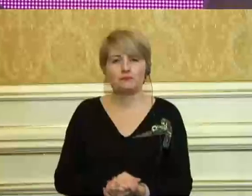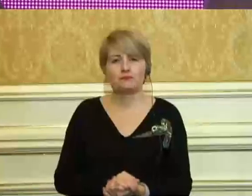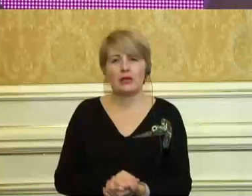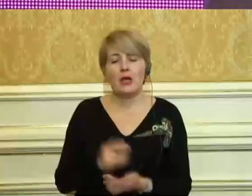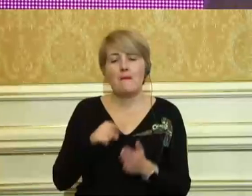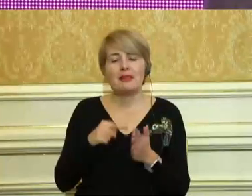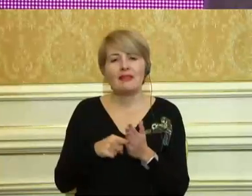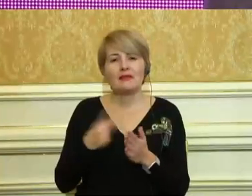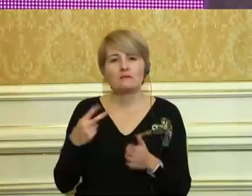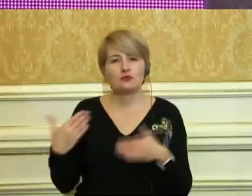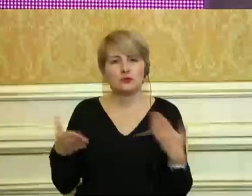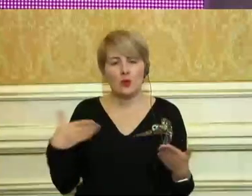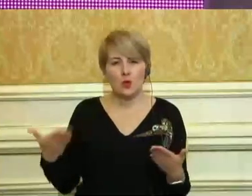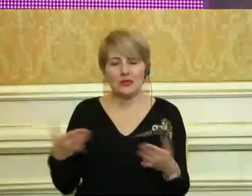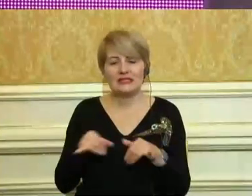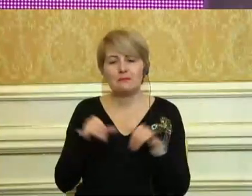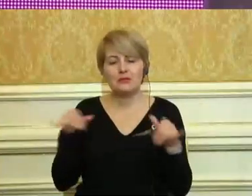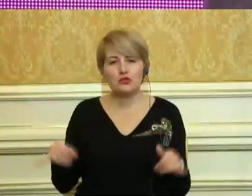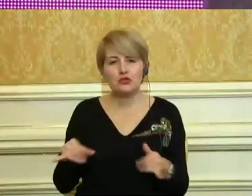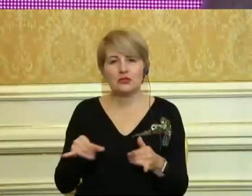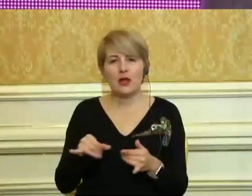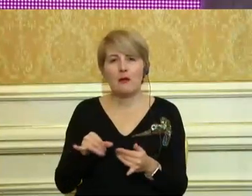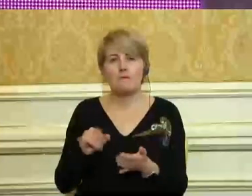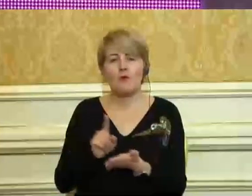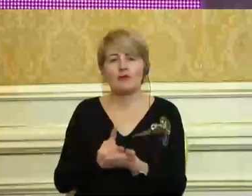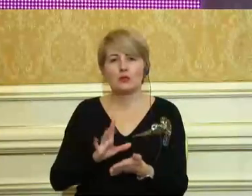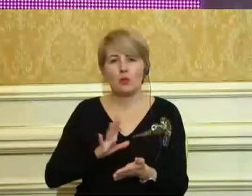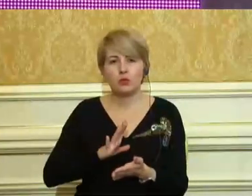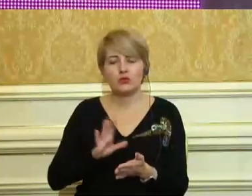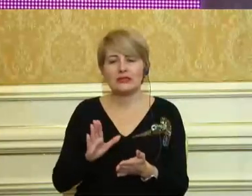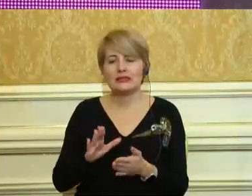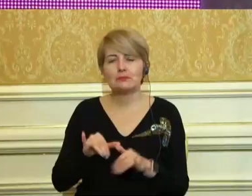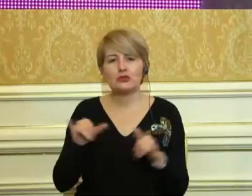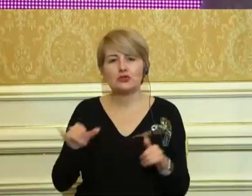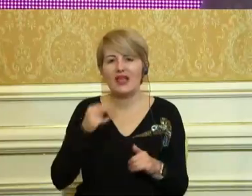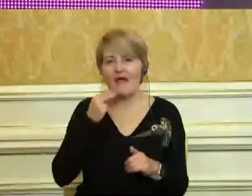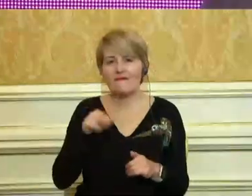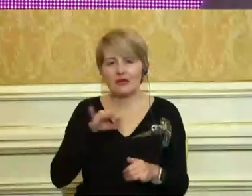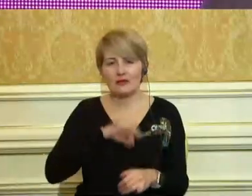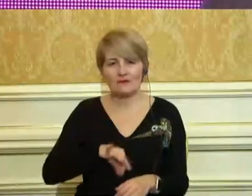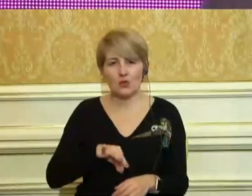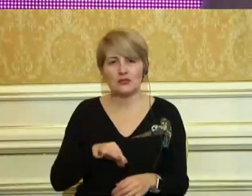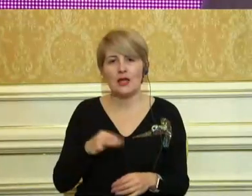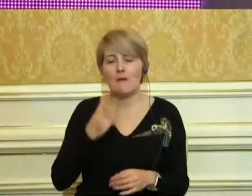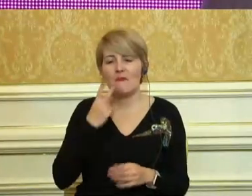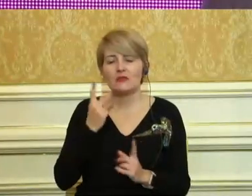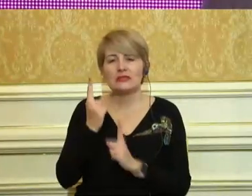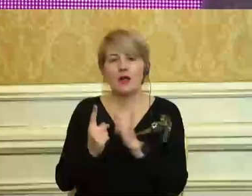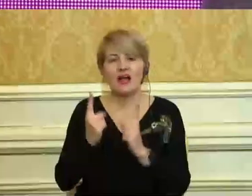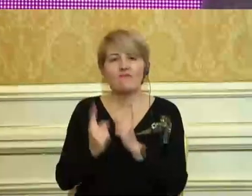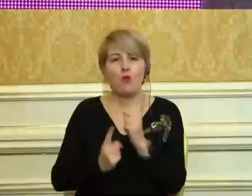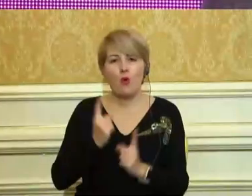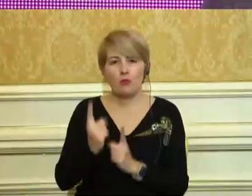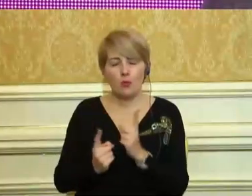this is the so-called bilateral issue. So, well, we have to increase the salary because of the efficiency. So, well,